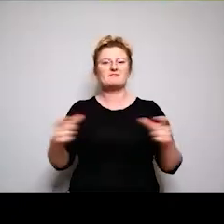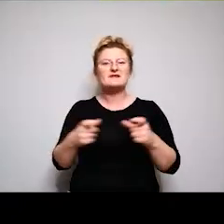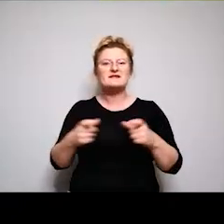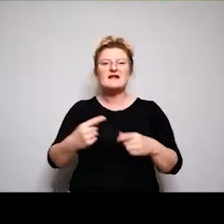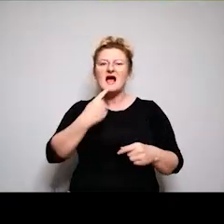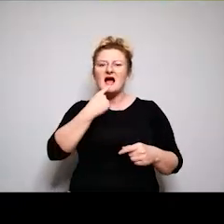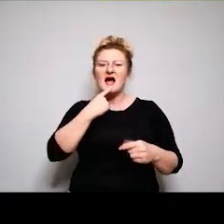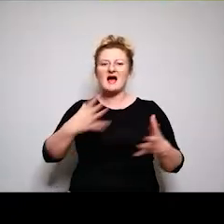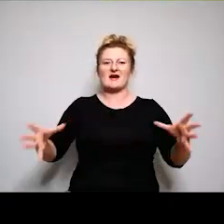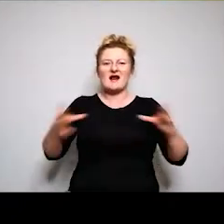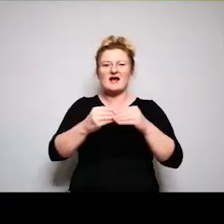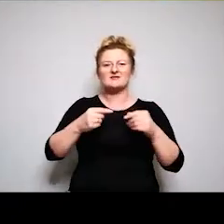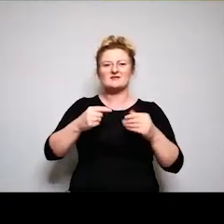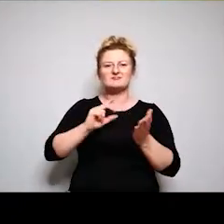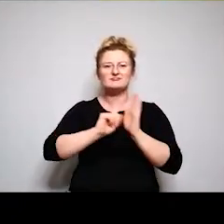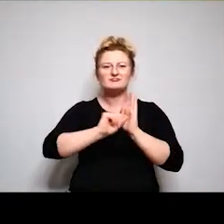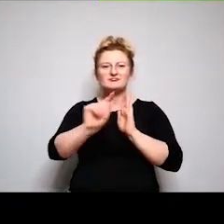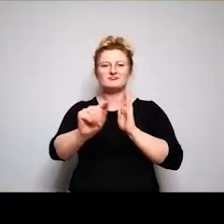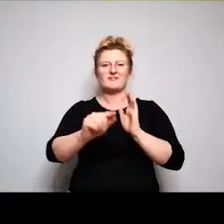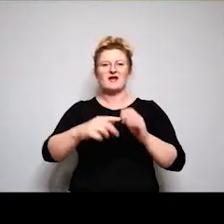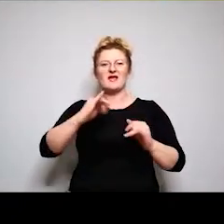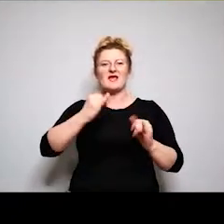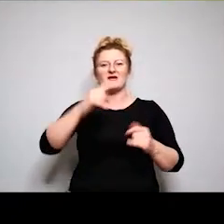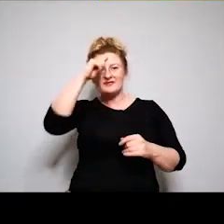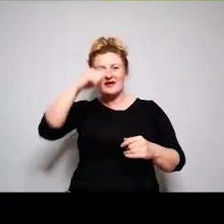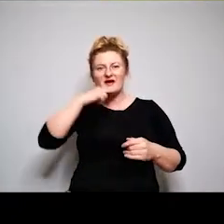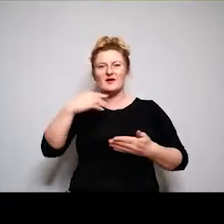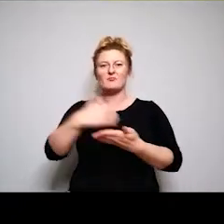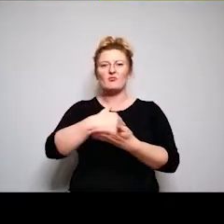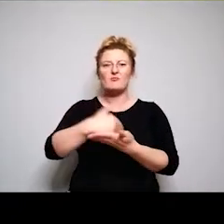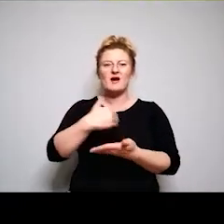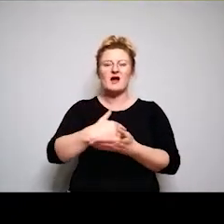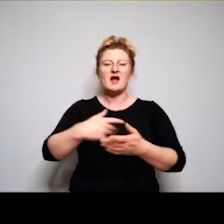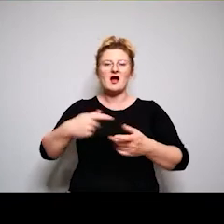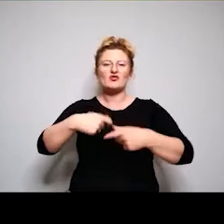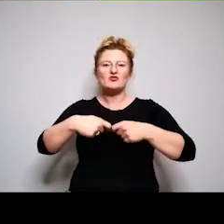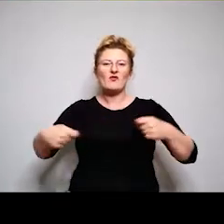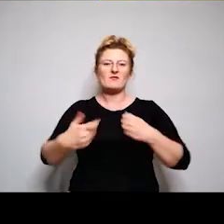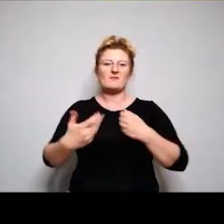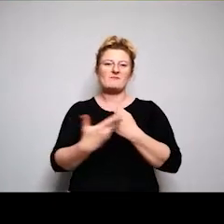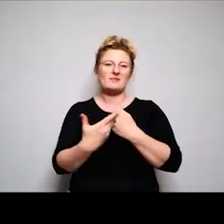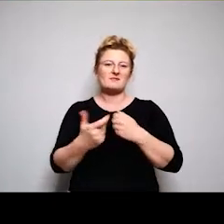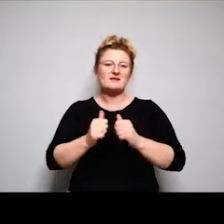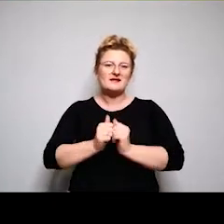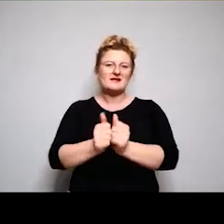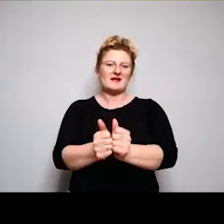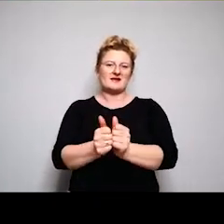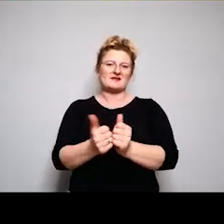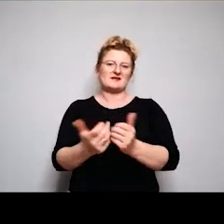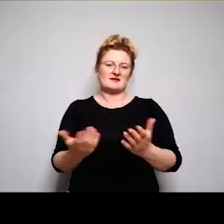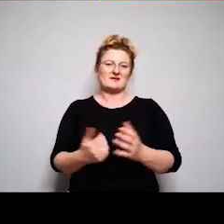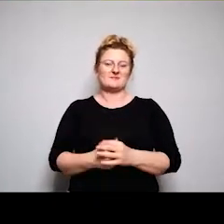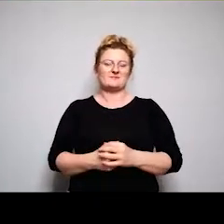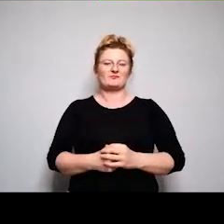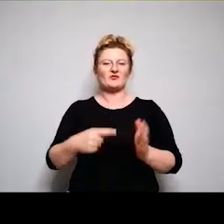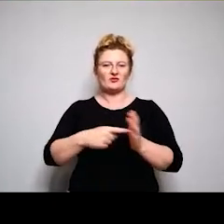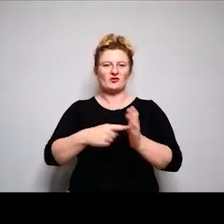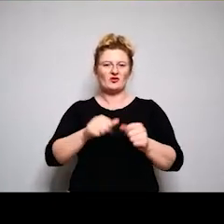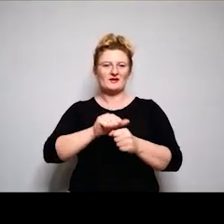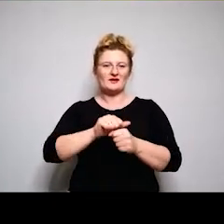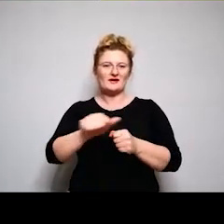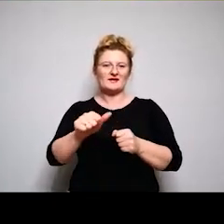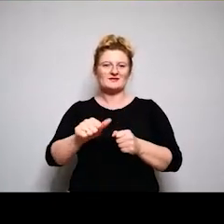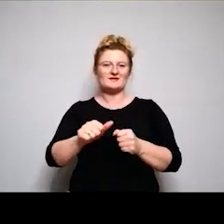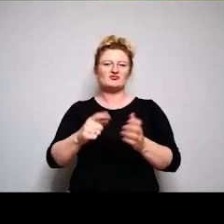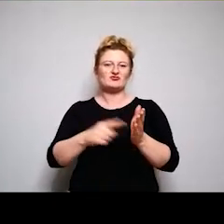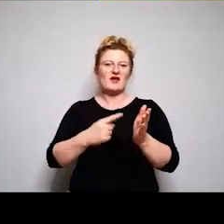very often. And we were making a video. Of course, we have the permission of mothers. That's very important